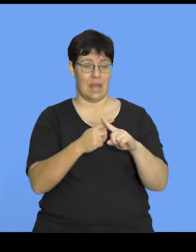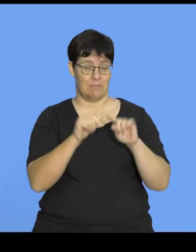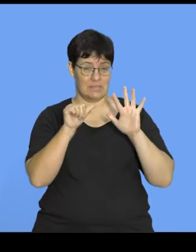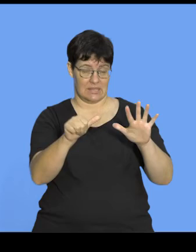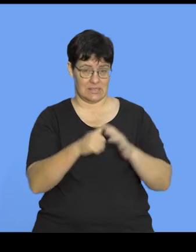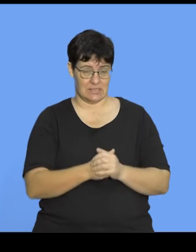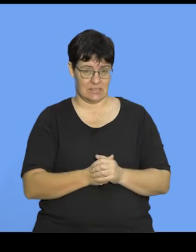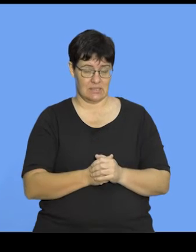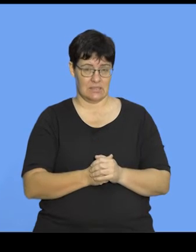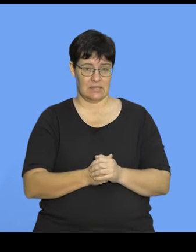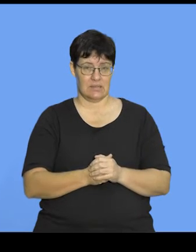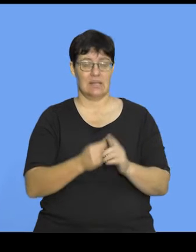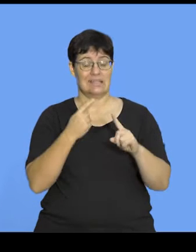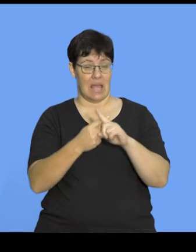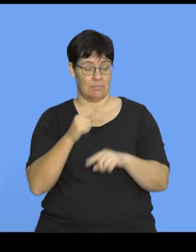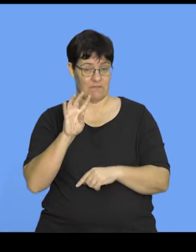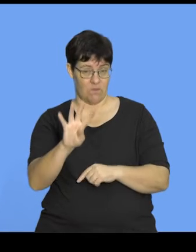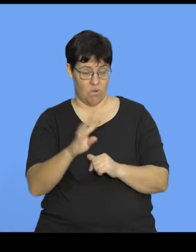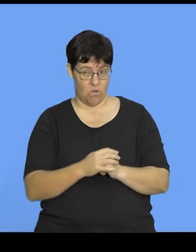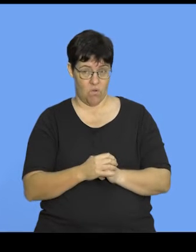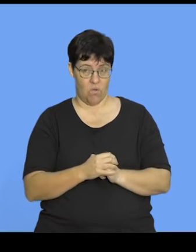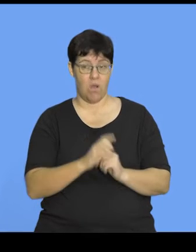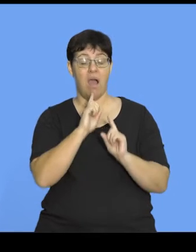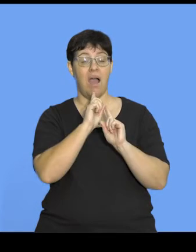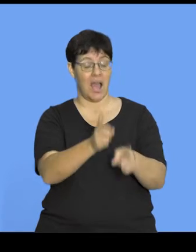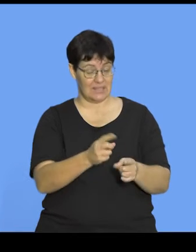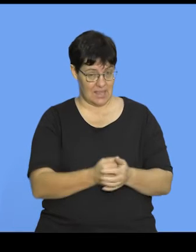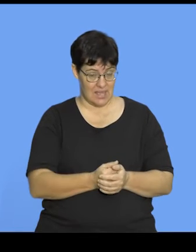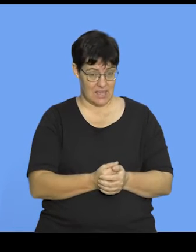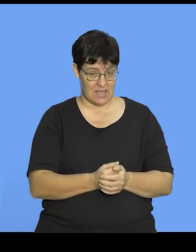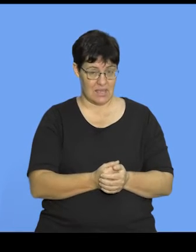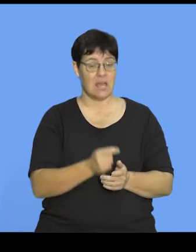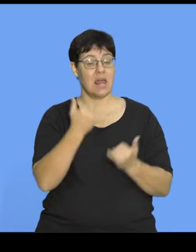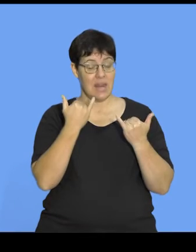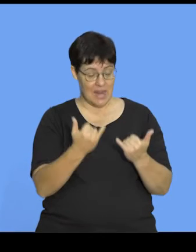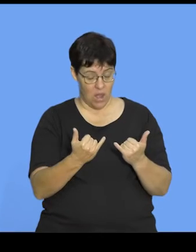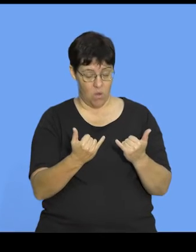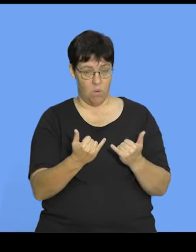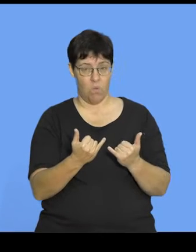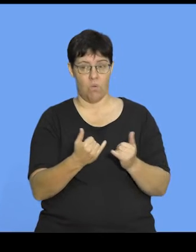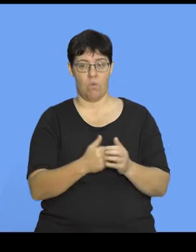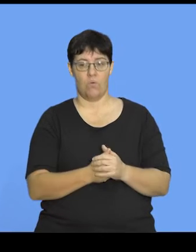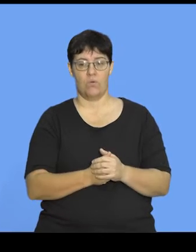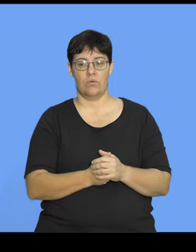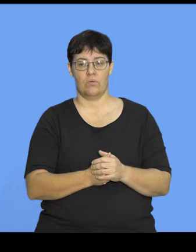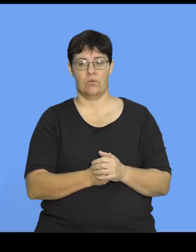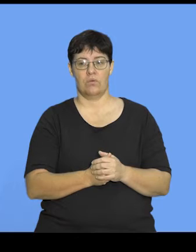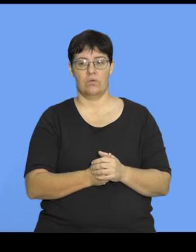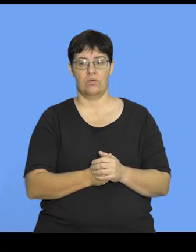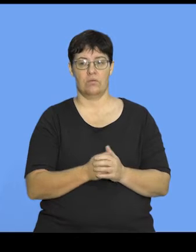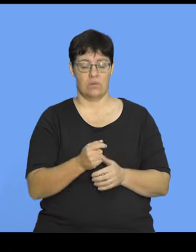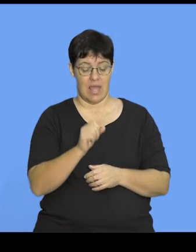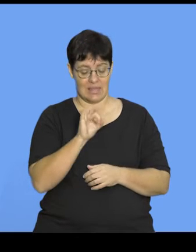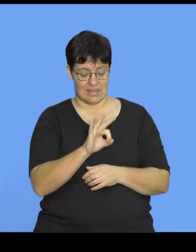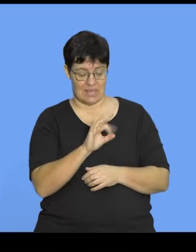6, times by 4. I get an answer, and now I'm going to divide, and here's the trick,